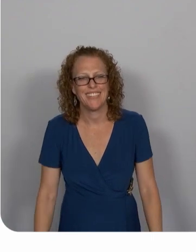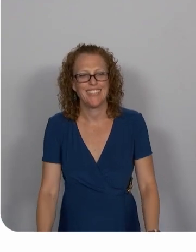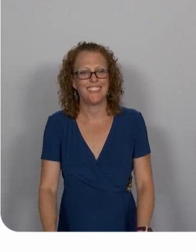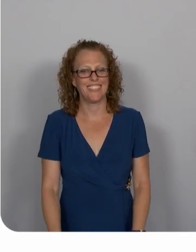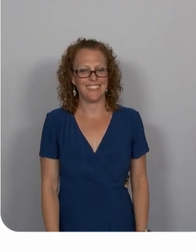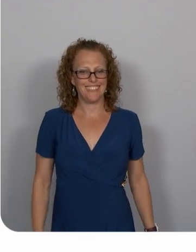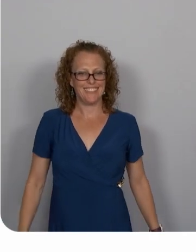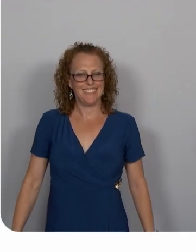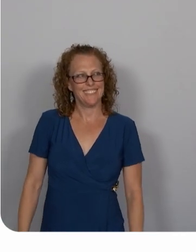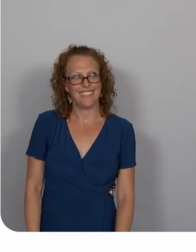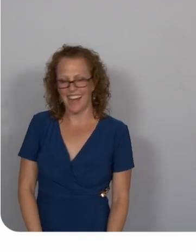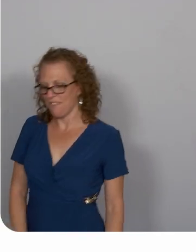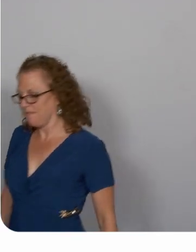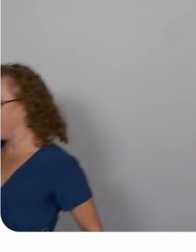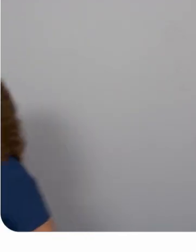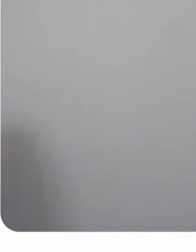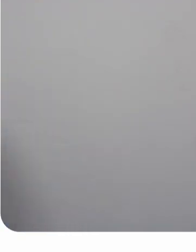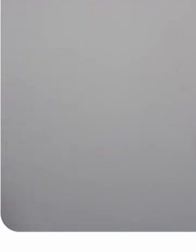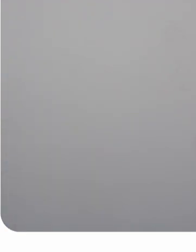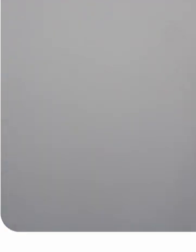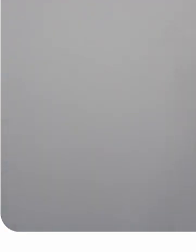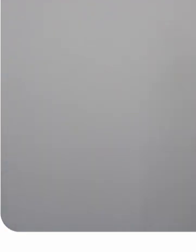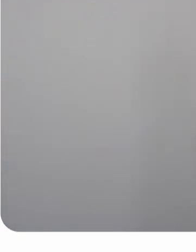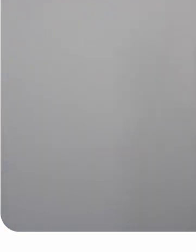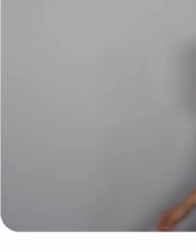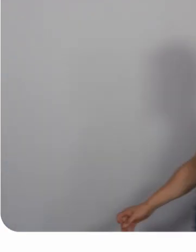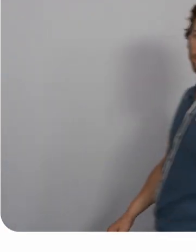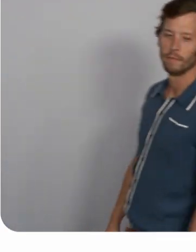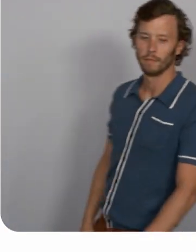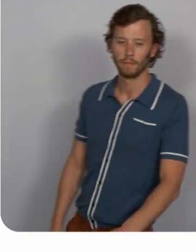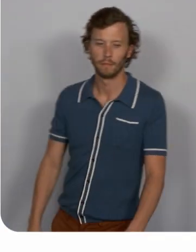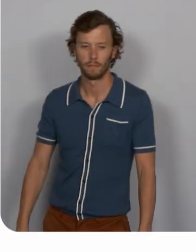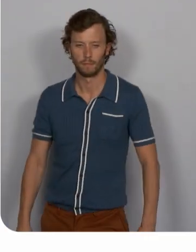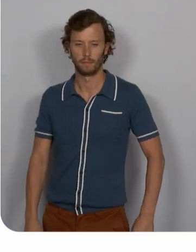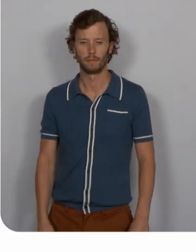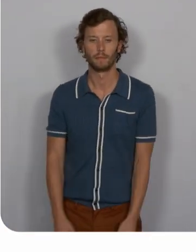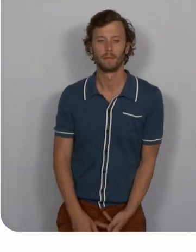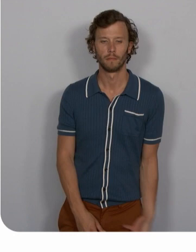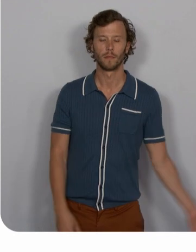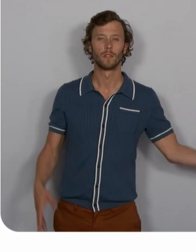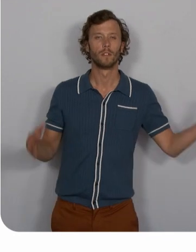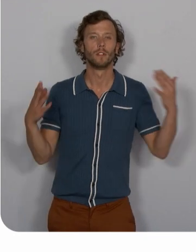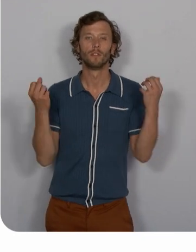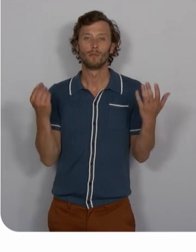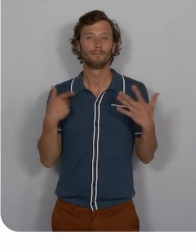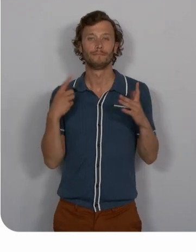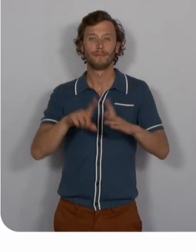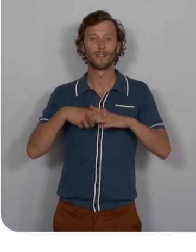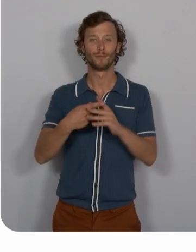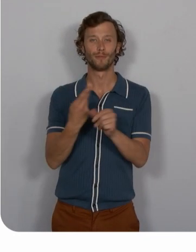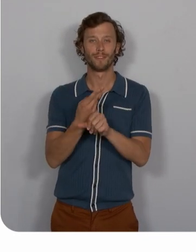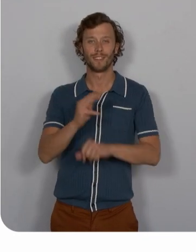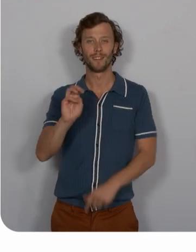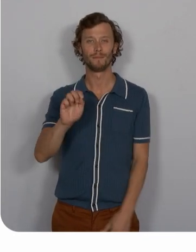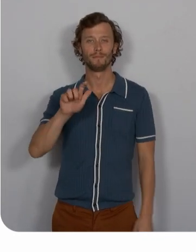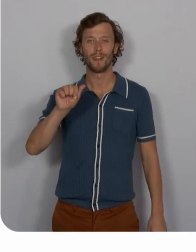I've been trying to drag my friends out to experience this. So I turned to Meta AI for some help.